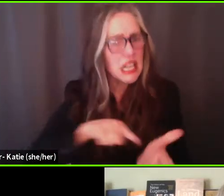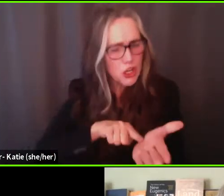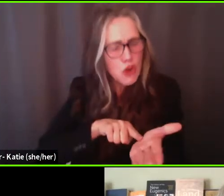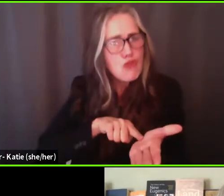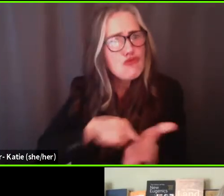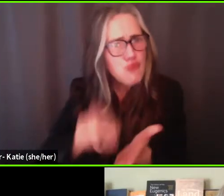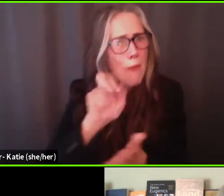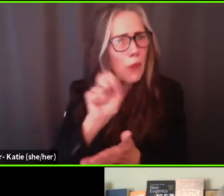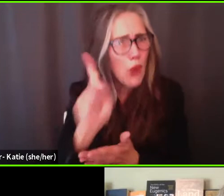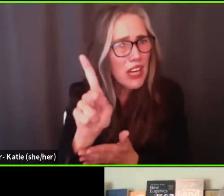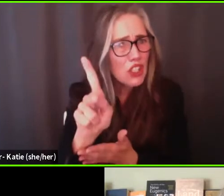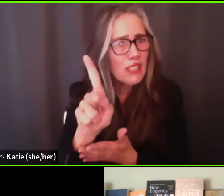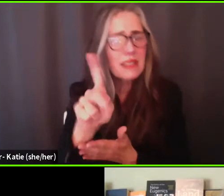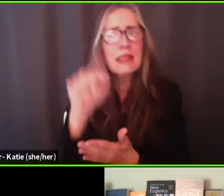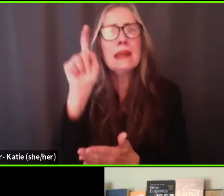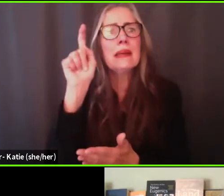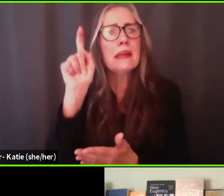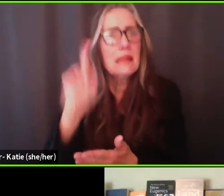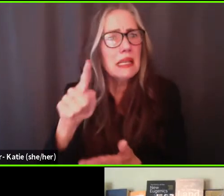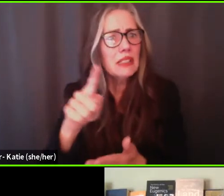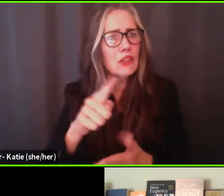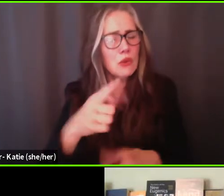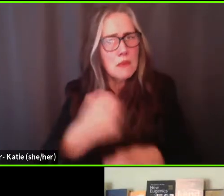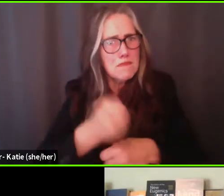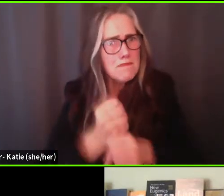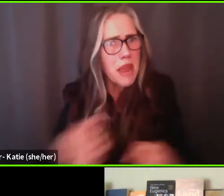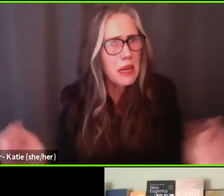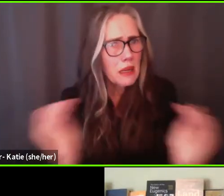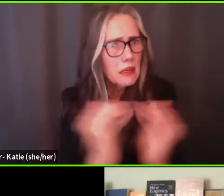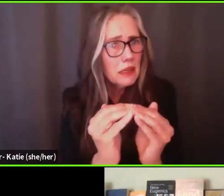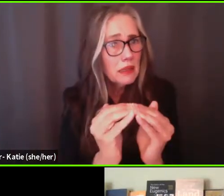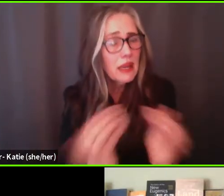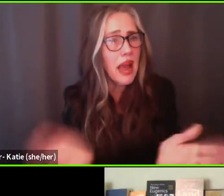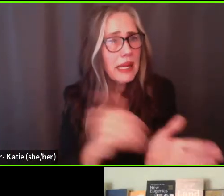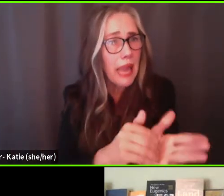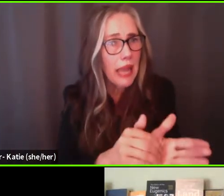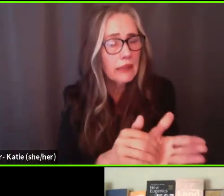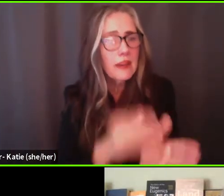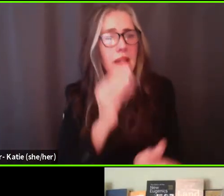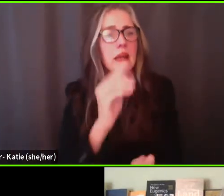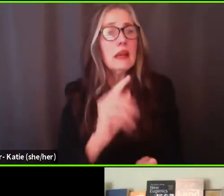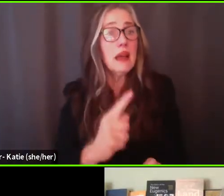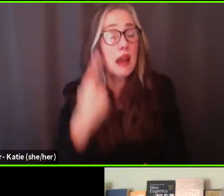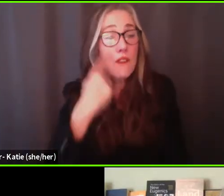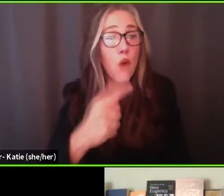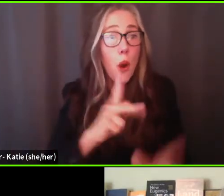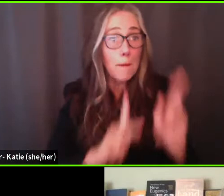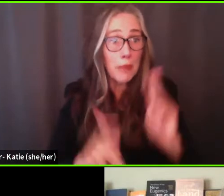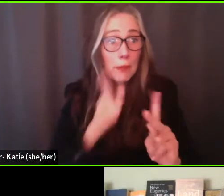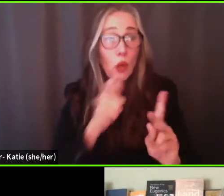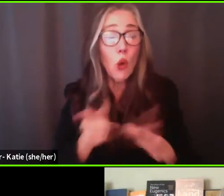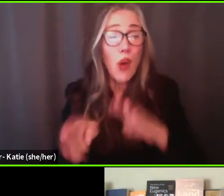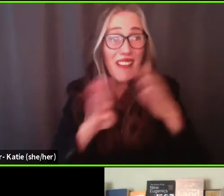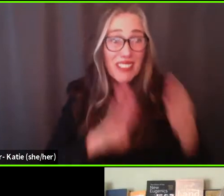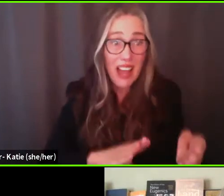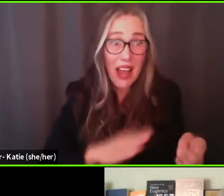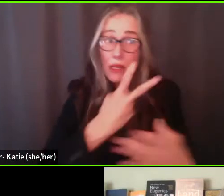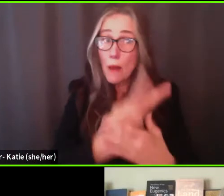notification first eugenics survivors both historic as well as in contemporary prisons